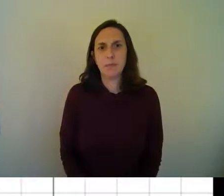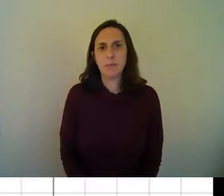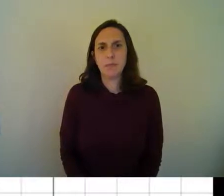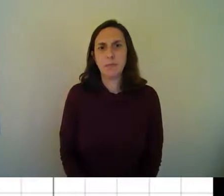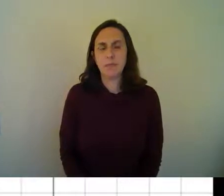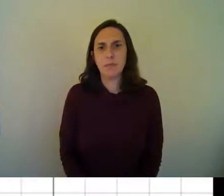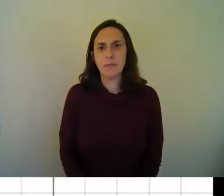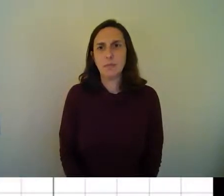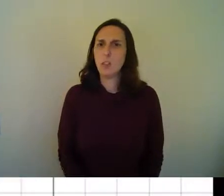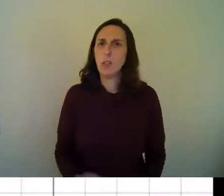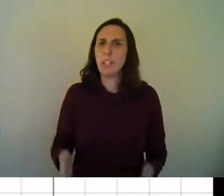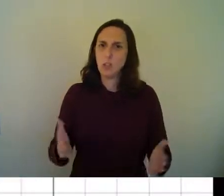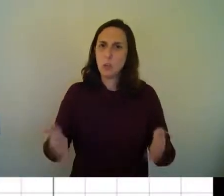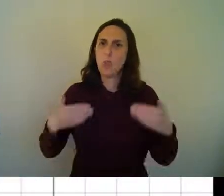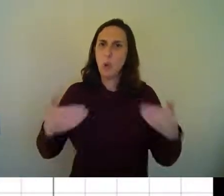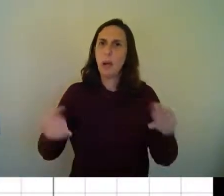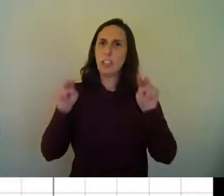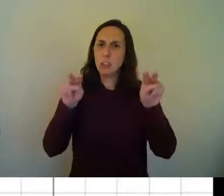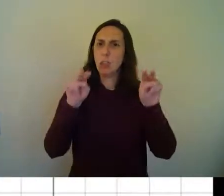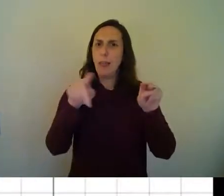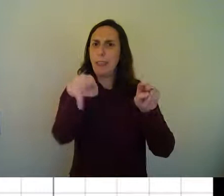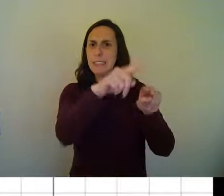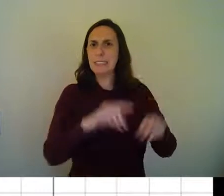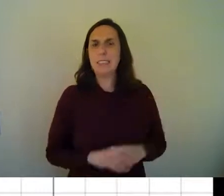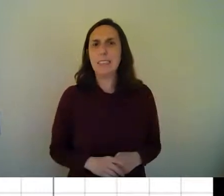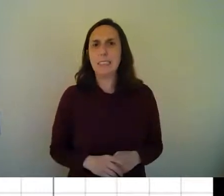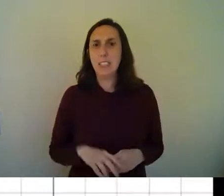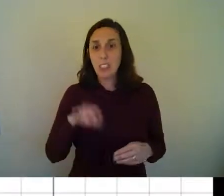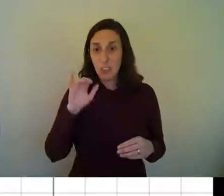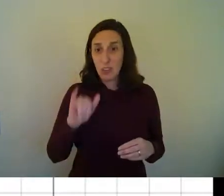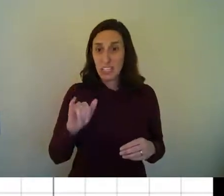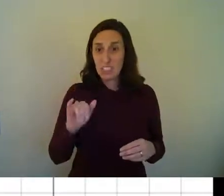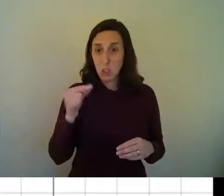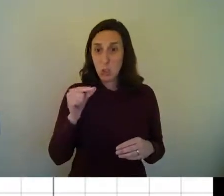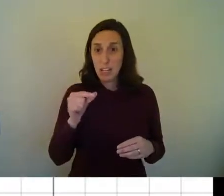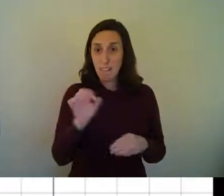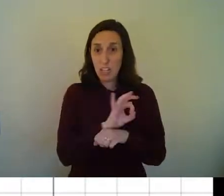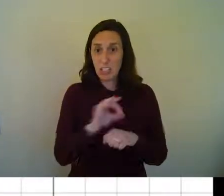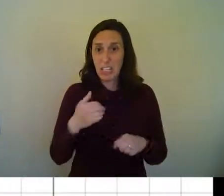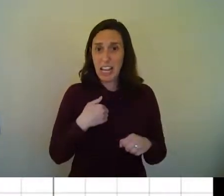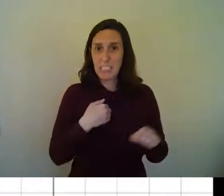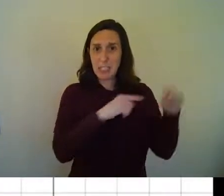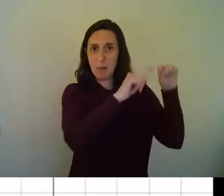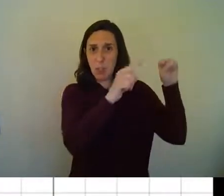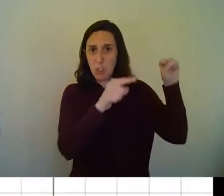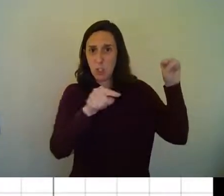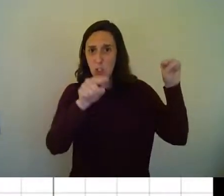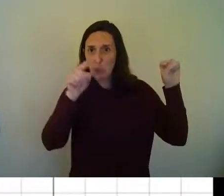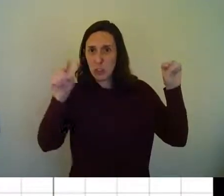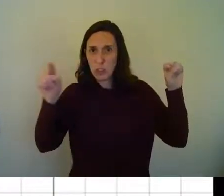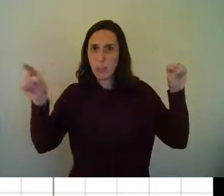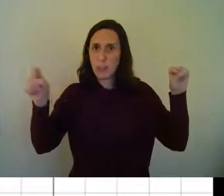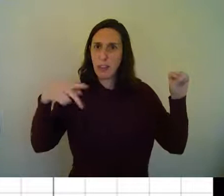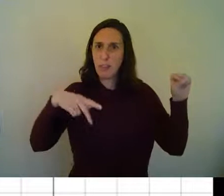at this. So this function has some curvature to it. That's from the polynomial nature of the